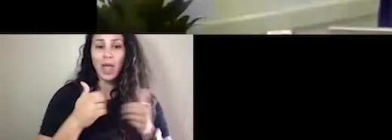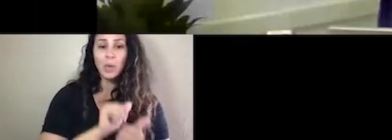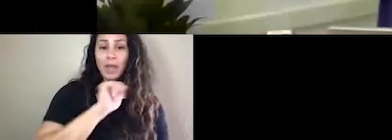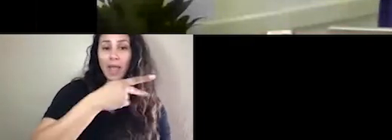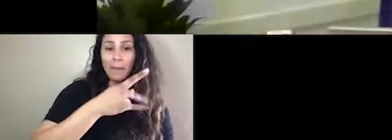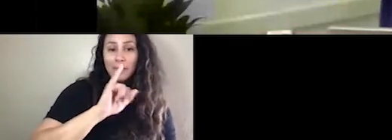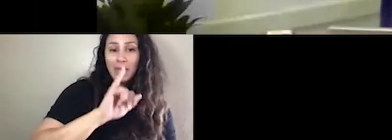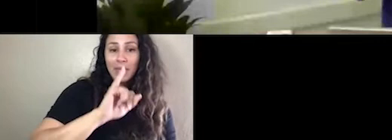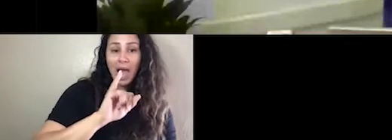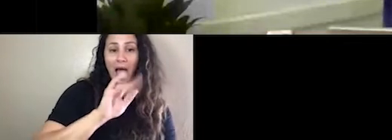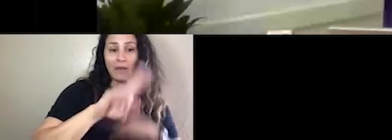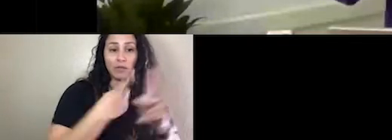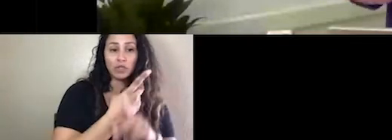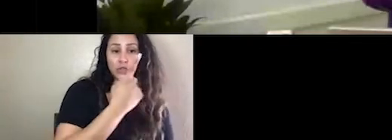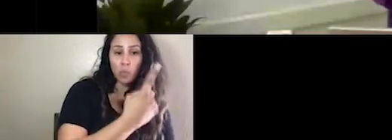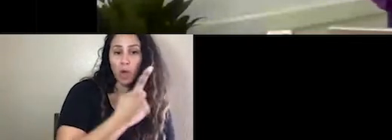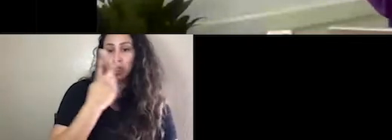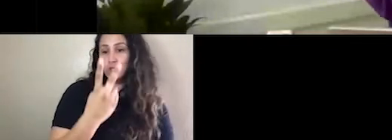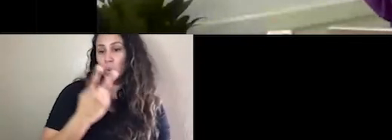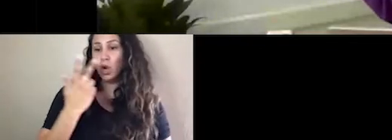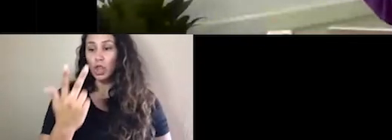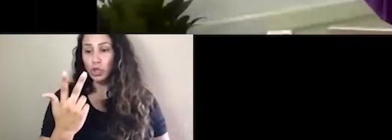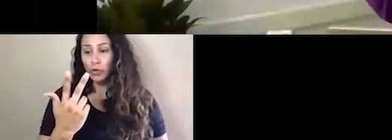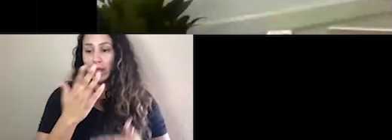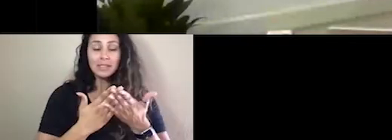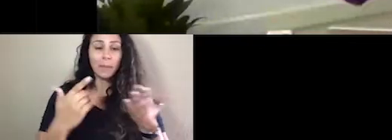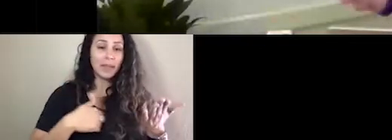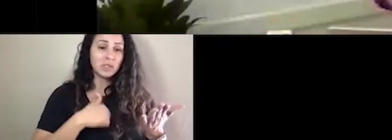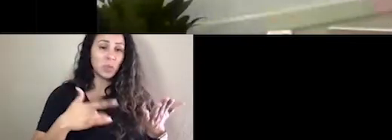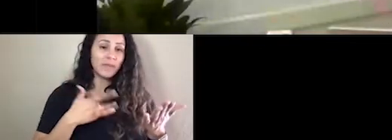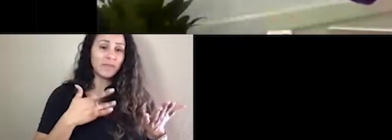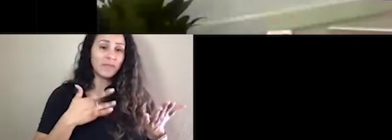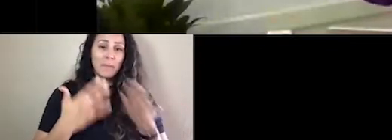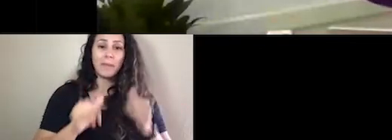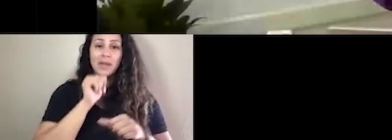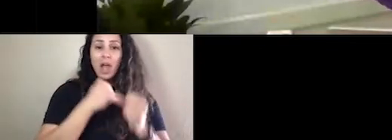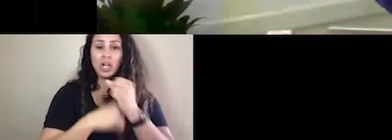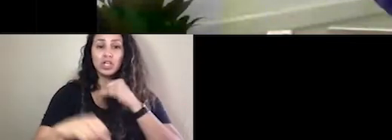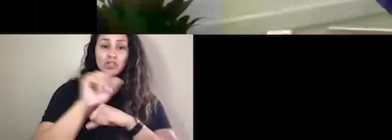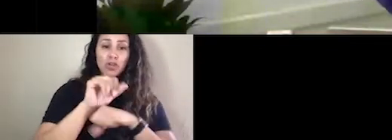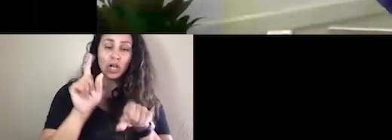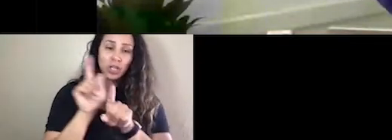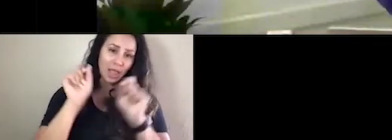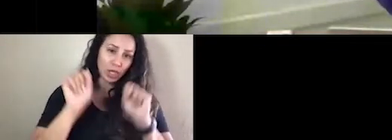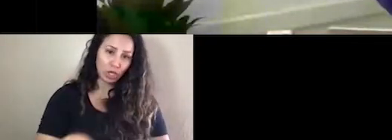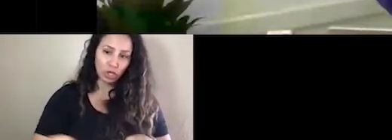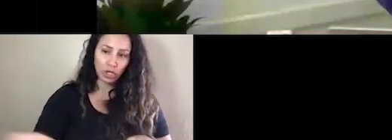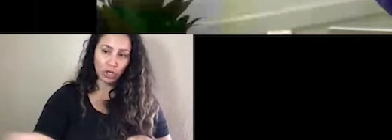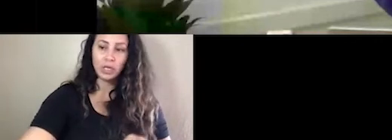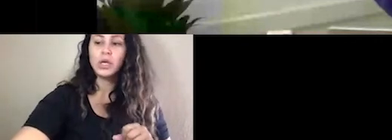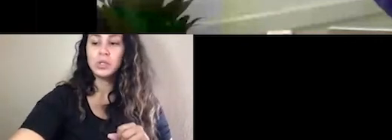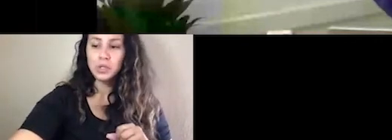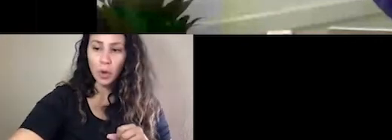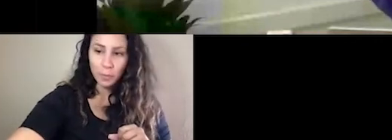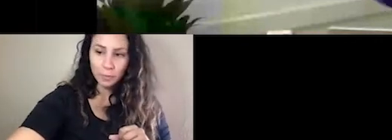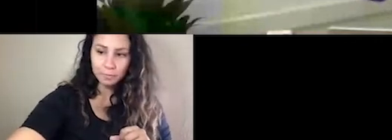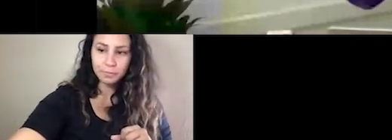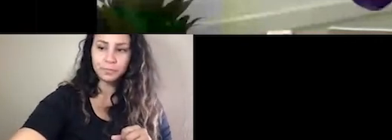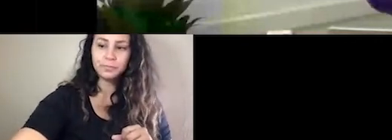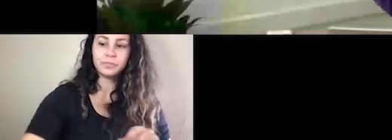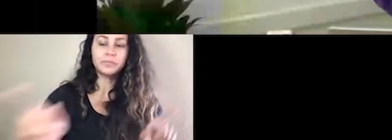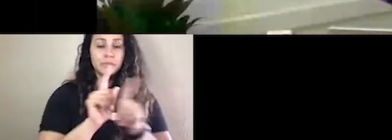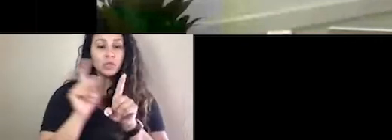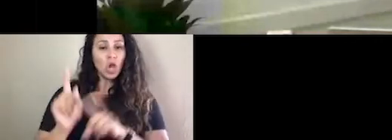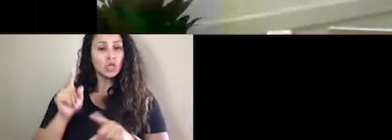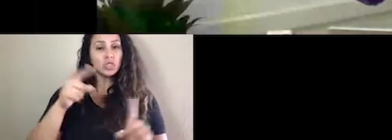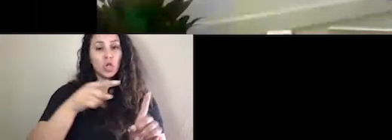1 versus 2, version 3, and some things that we felt maybe was not structured like it could. So also HubSpot listens to all of